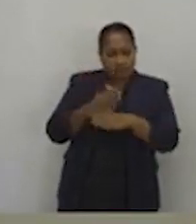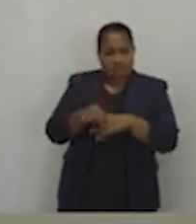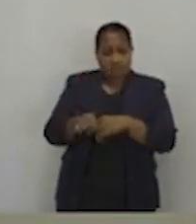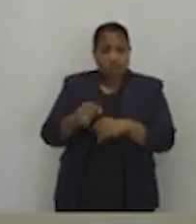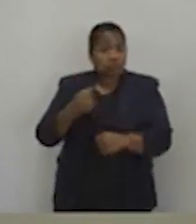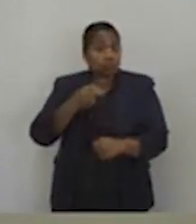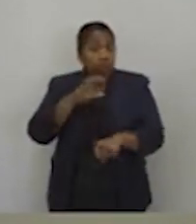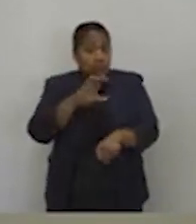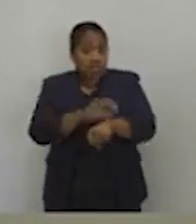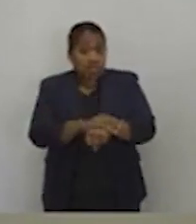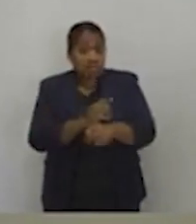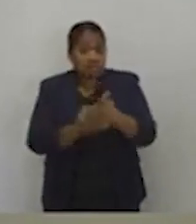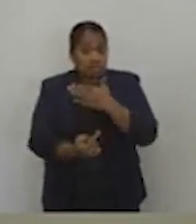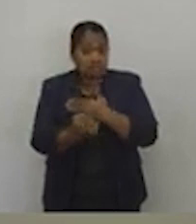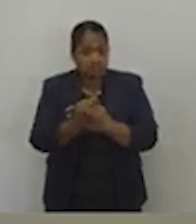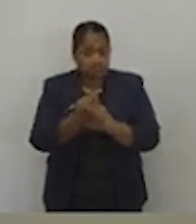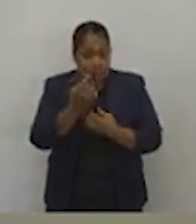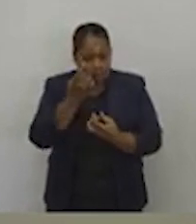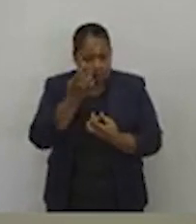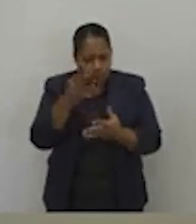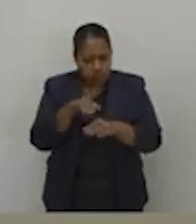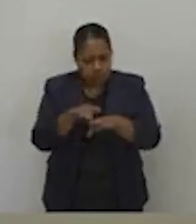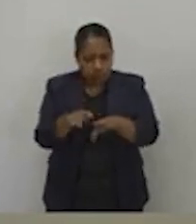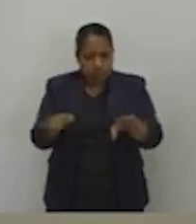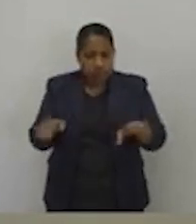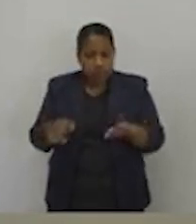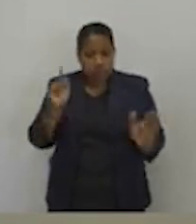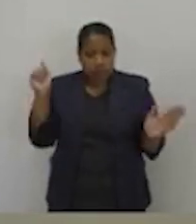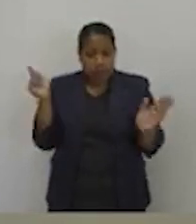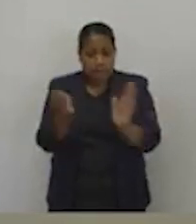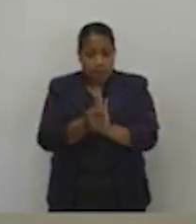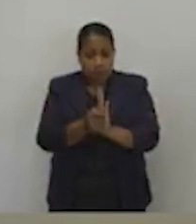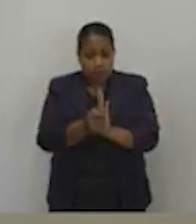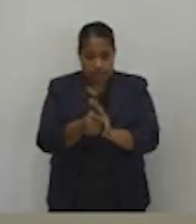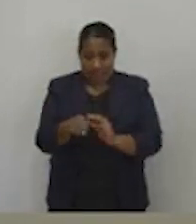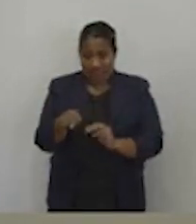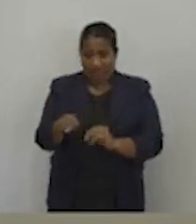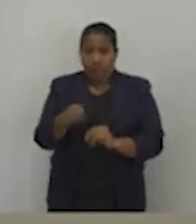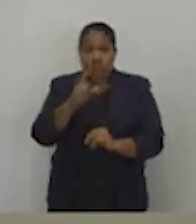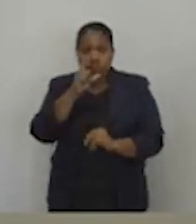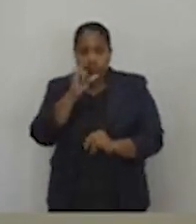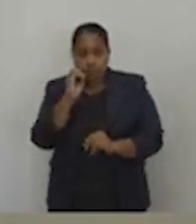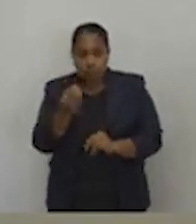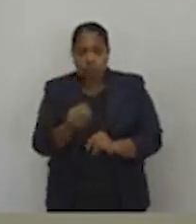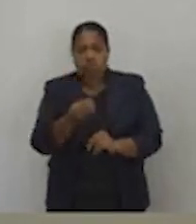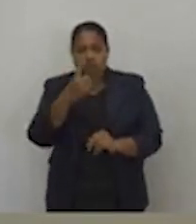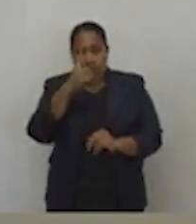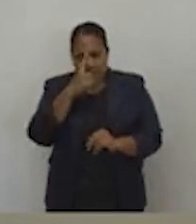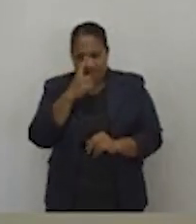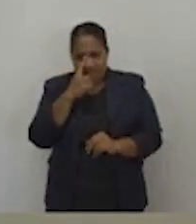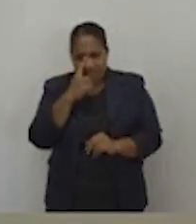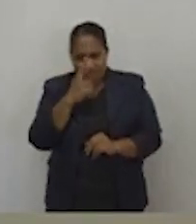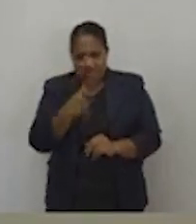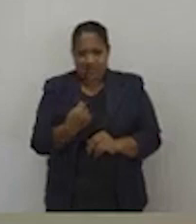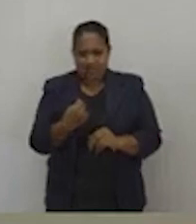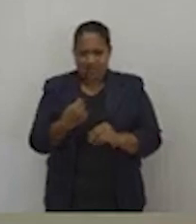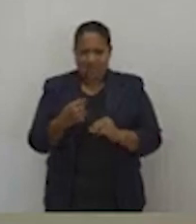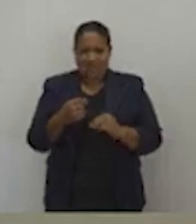instructed to be quick about this approval so that these goods can flow as freely as